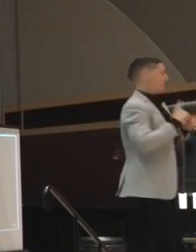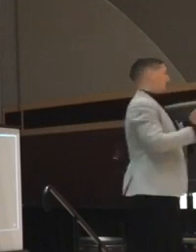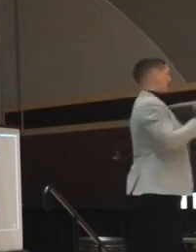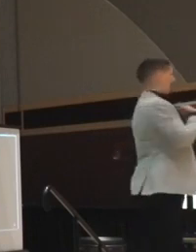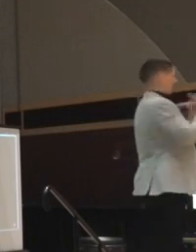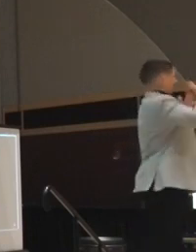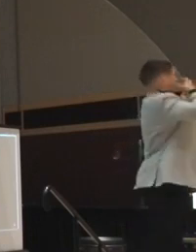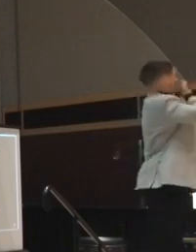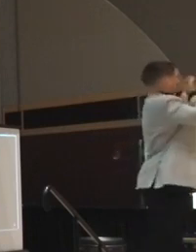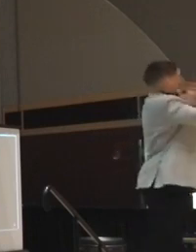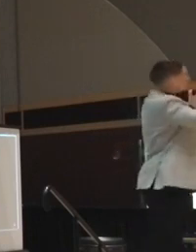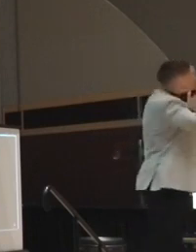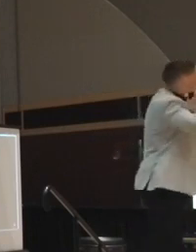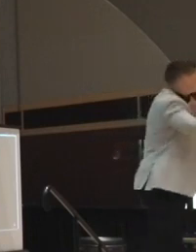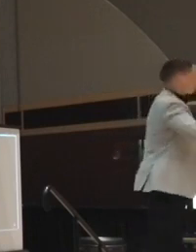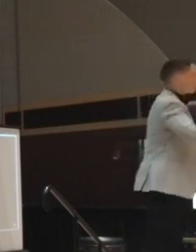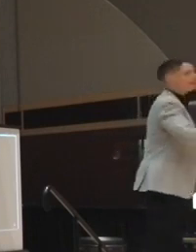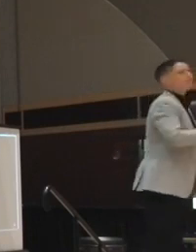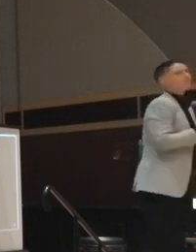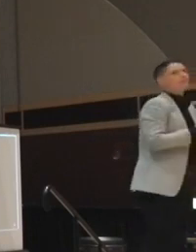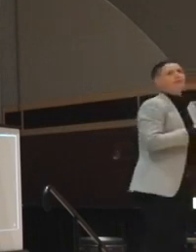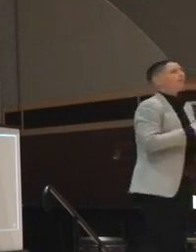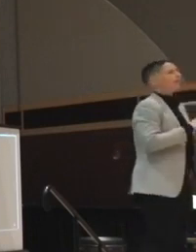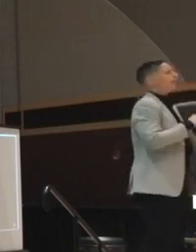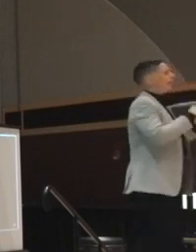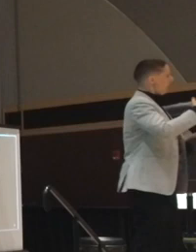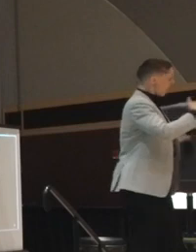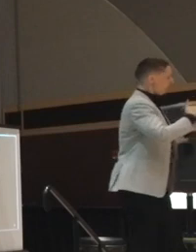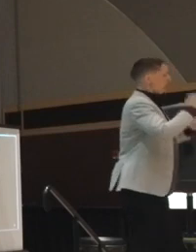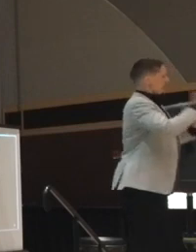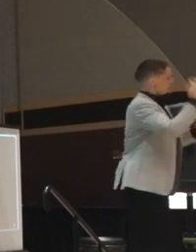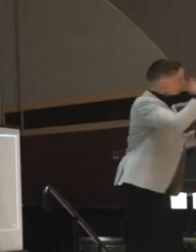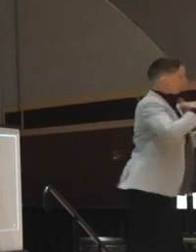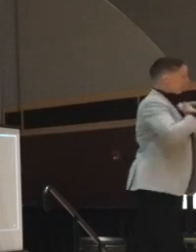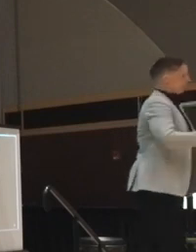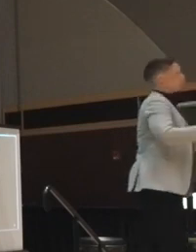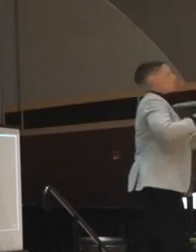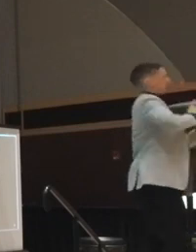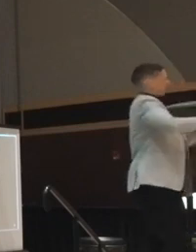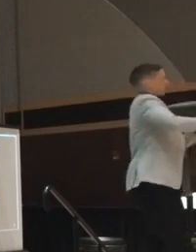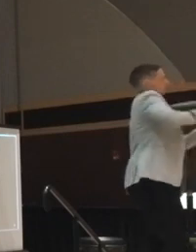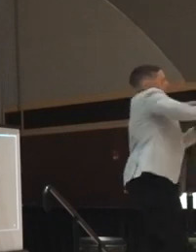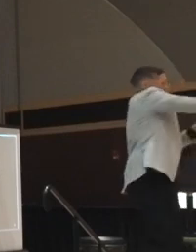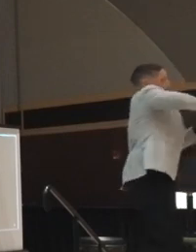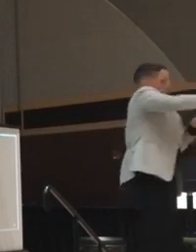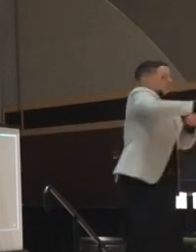say, I like this kind of, you know, busting the silence. Let me tell you, the whole place vibrated. I screamed in there.